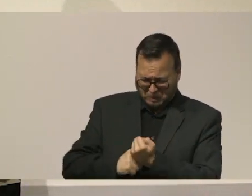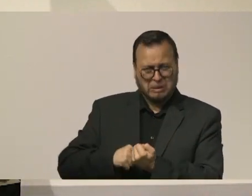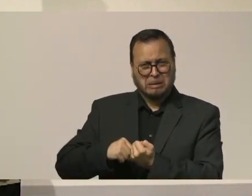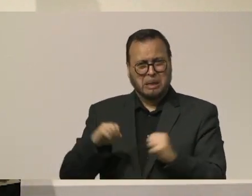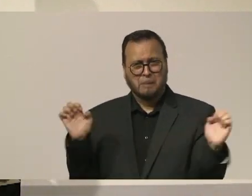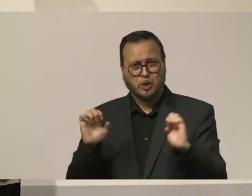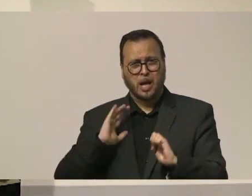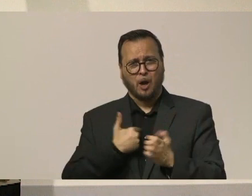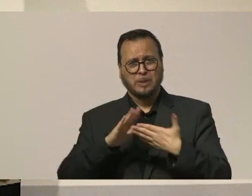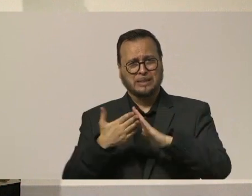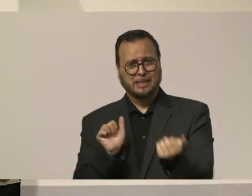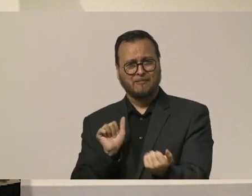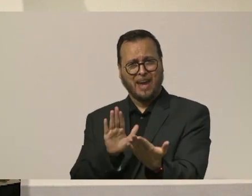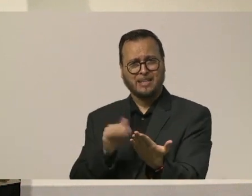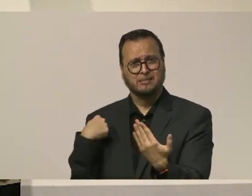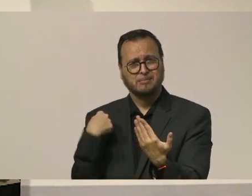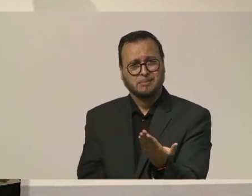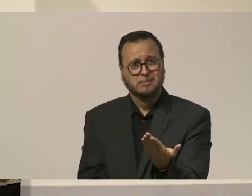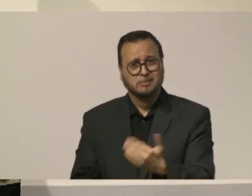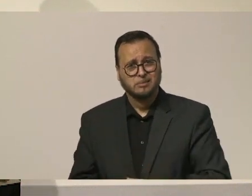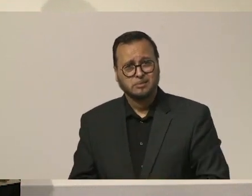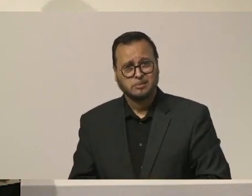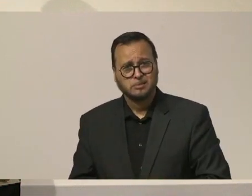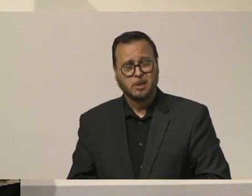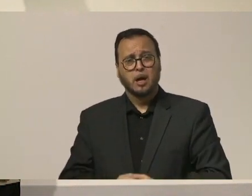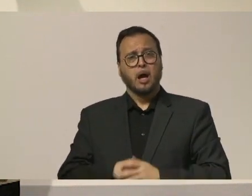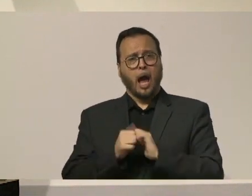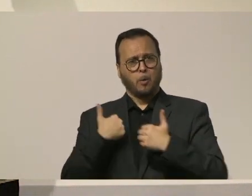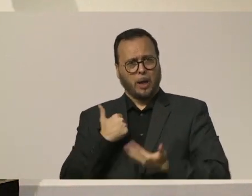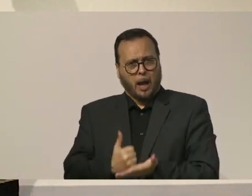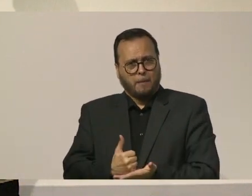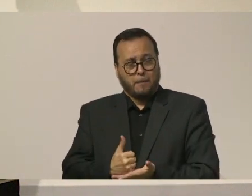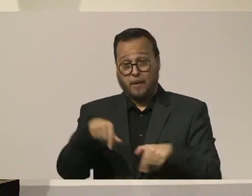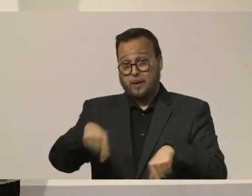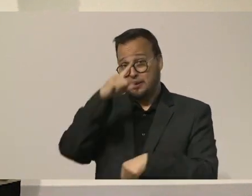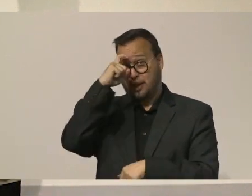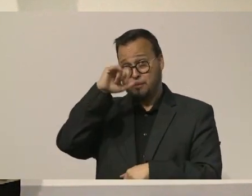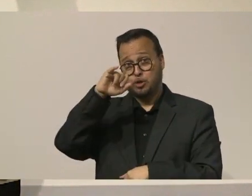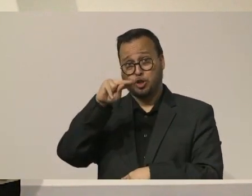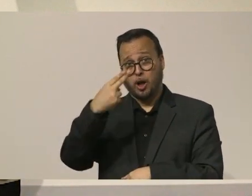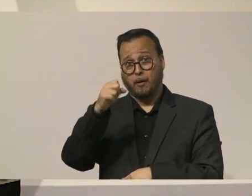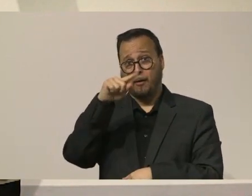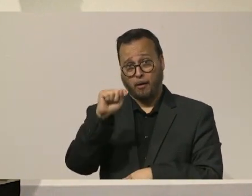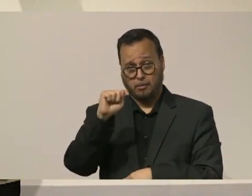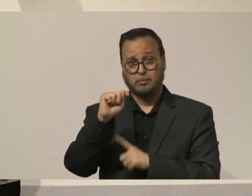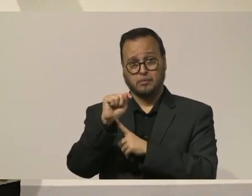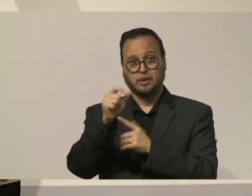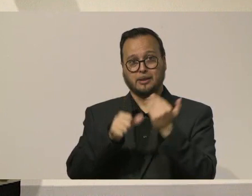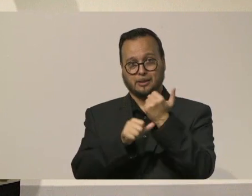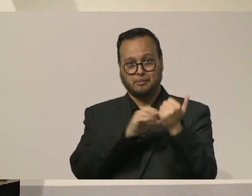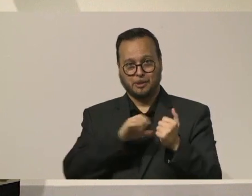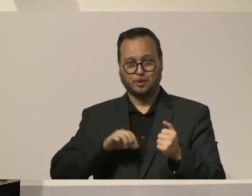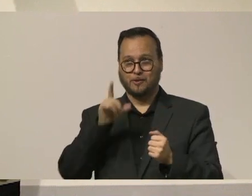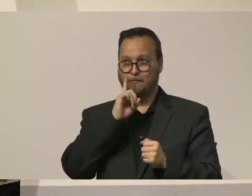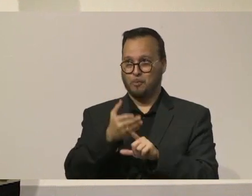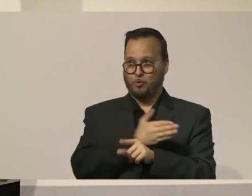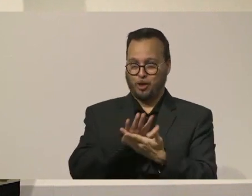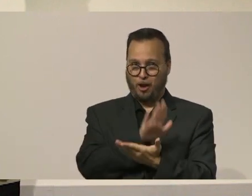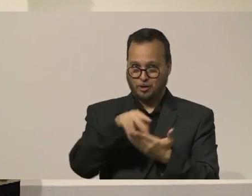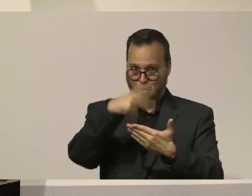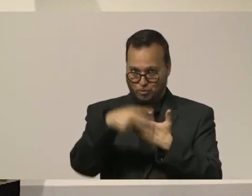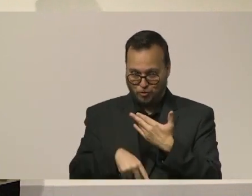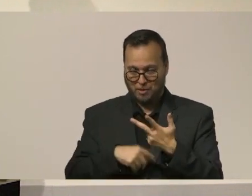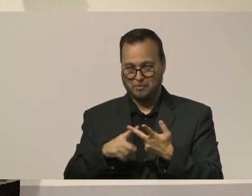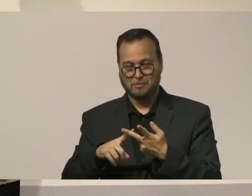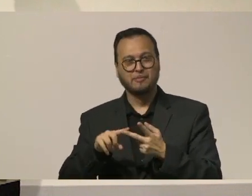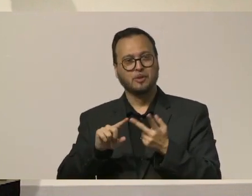faced. So how can we help? This summer, John Hunt, Assistant Dean for Pre-College Academic Programs, with colleagues Liz Ayanade the